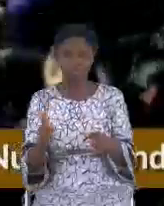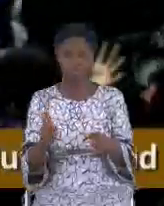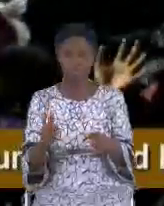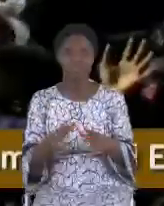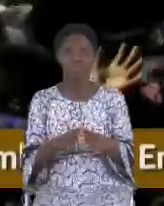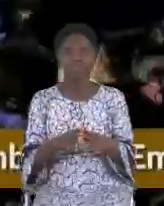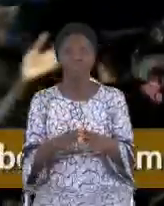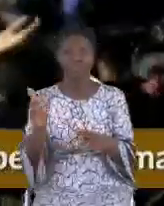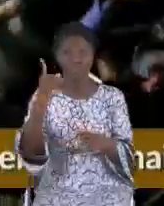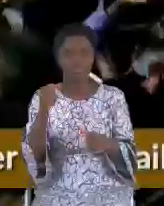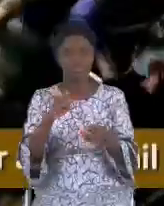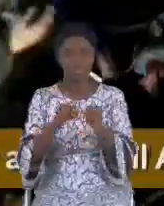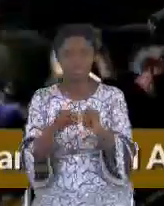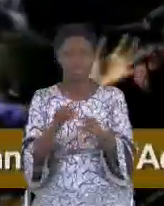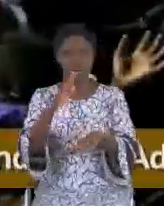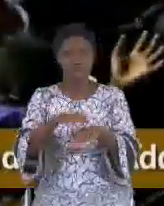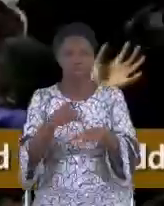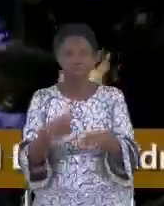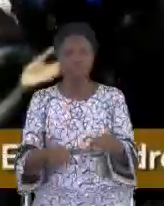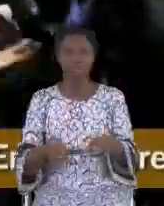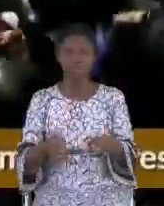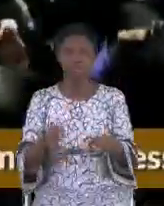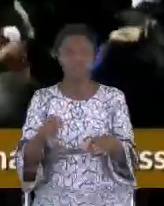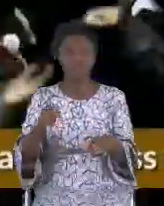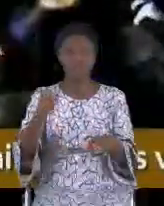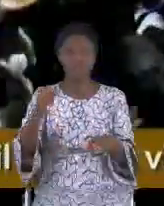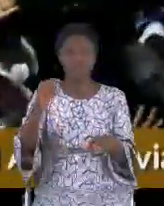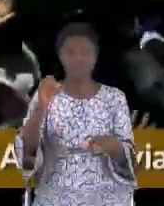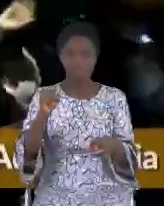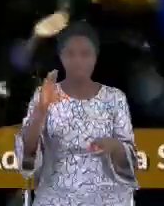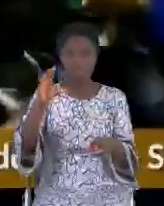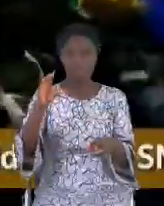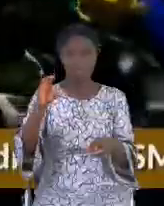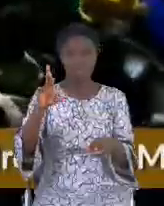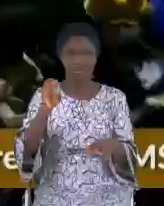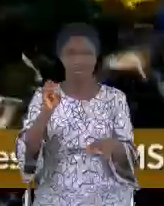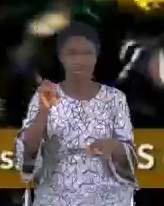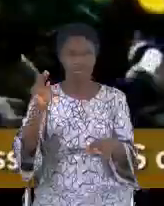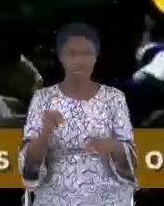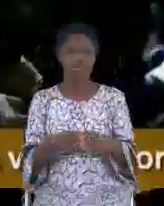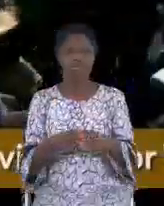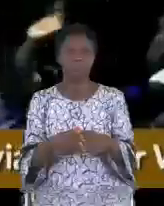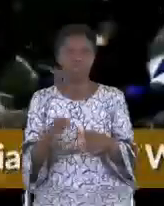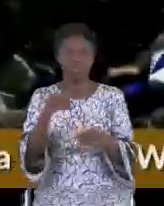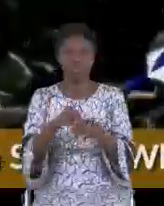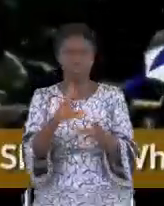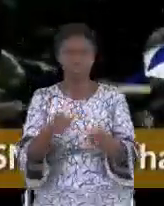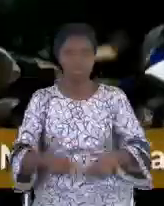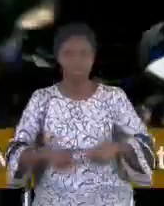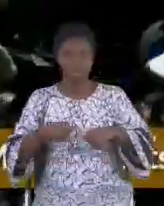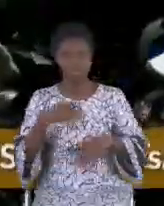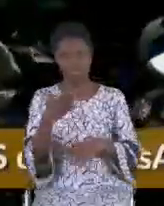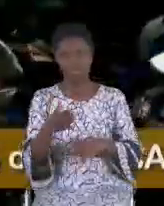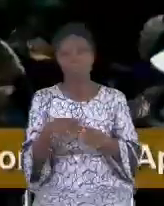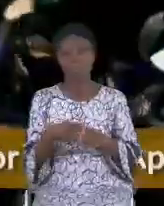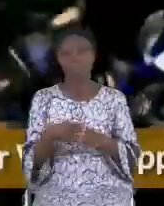us SMS or WhatsApp message and put your address there and